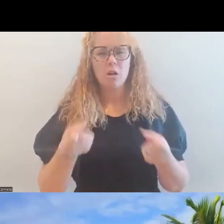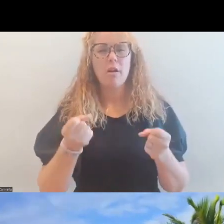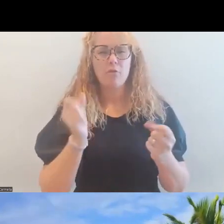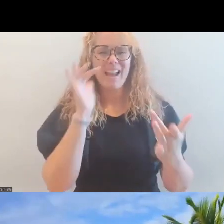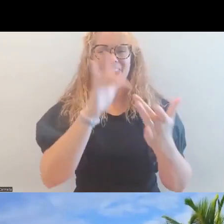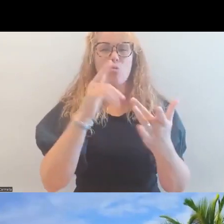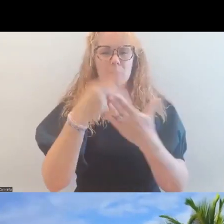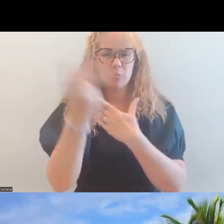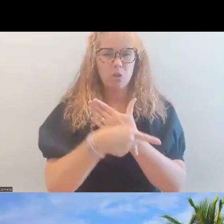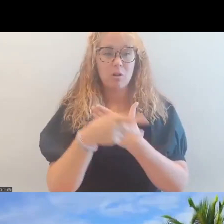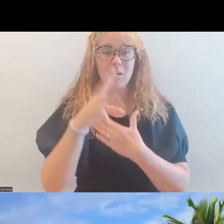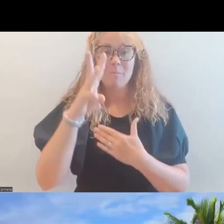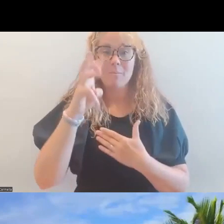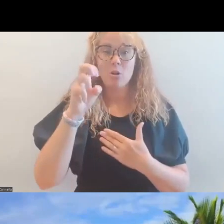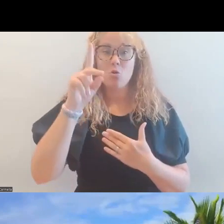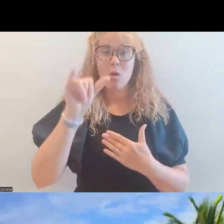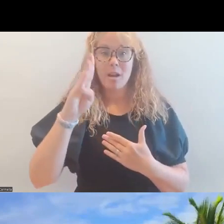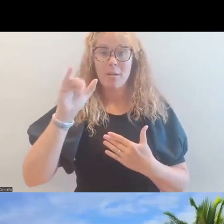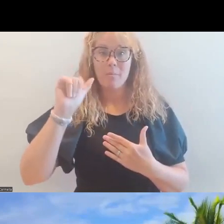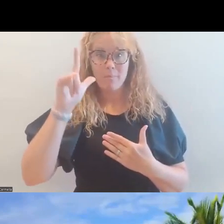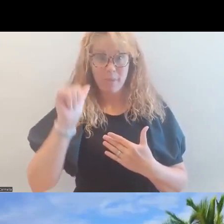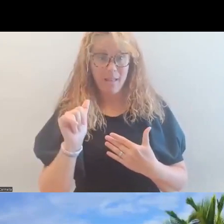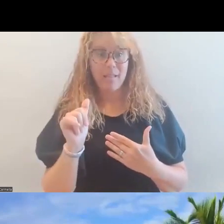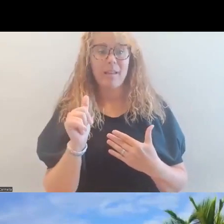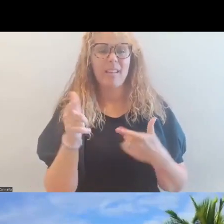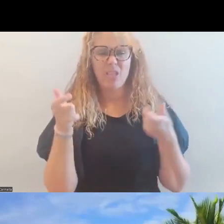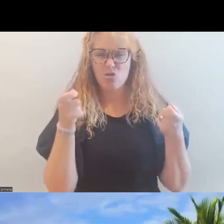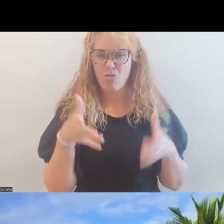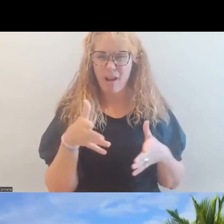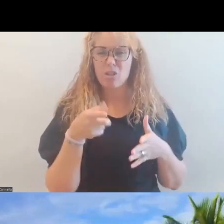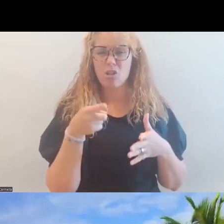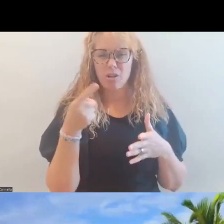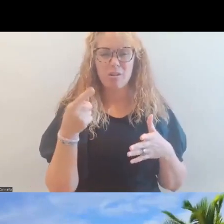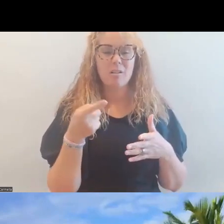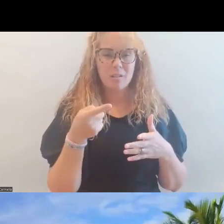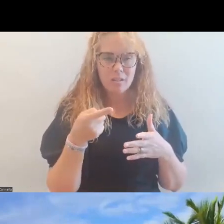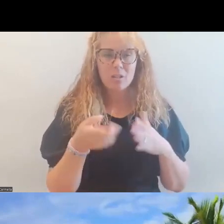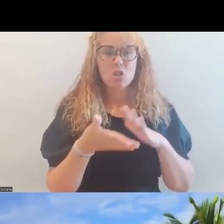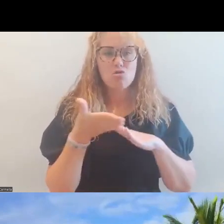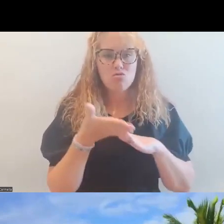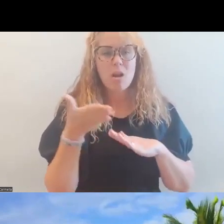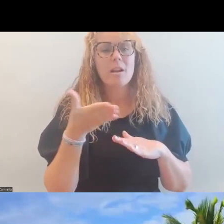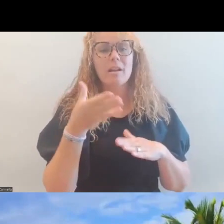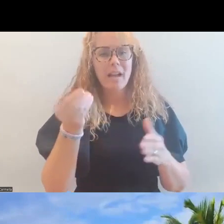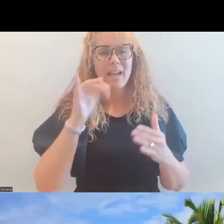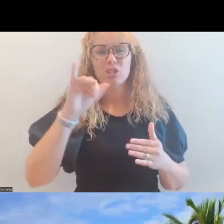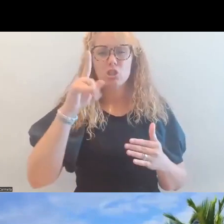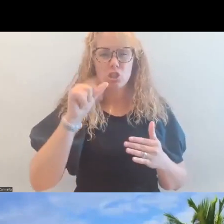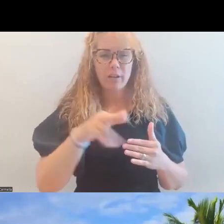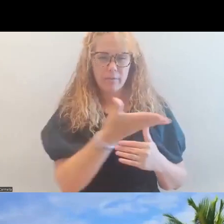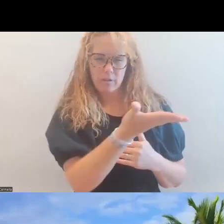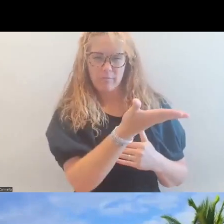Wendy Bailey, the Executive Director of the Mississippi Department of Mental Health, and Pastors Ronnie Crudup from New Horizon Church and Jennifer Beard from Jackson Revival